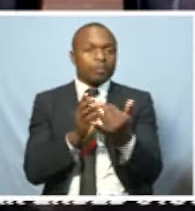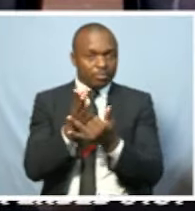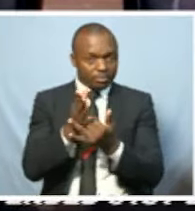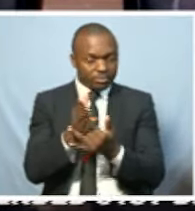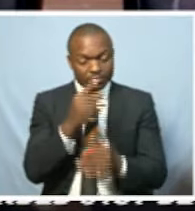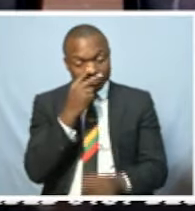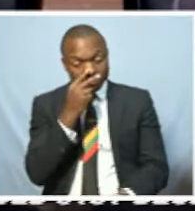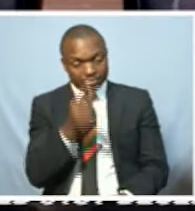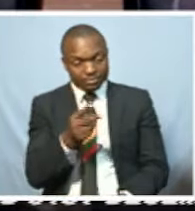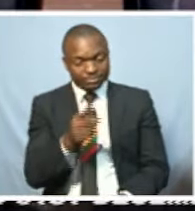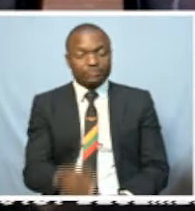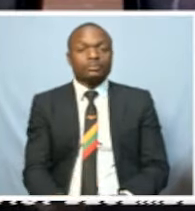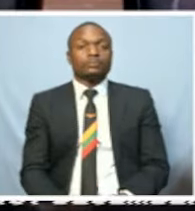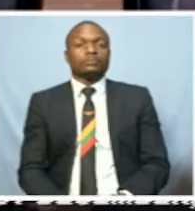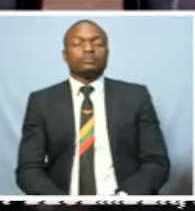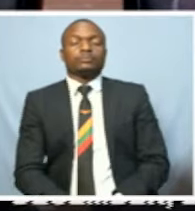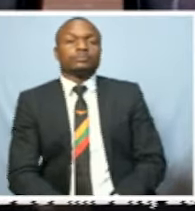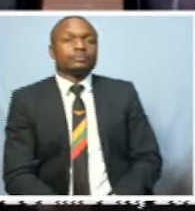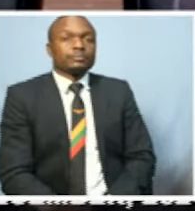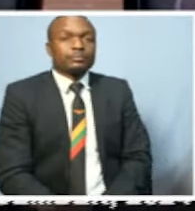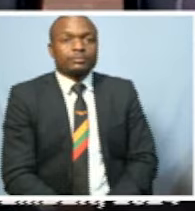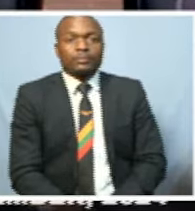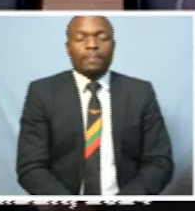at the